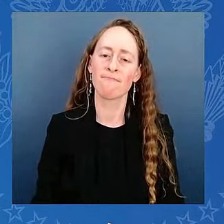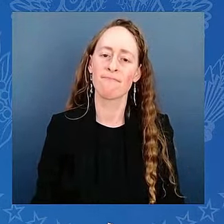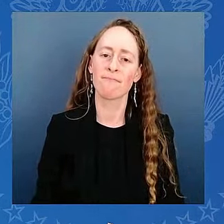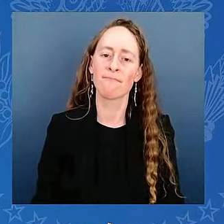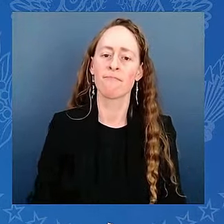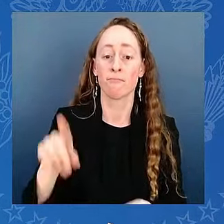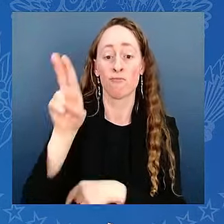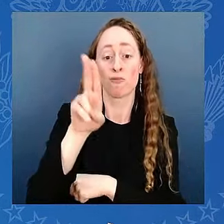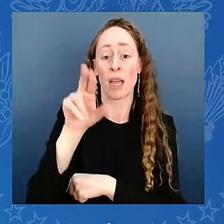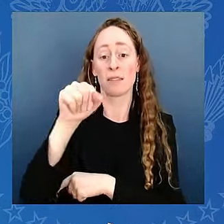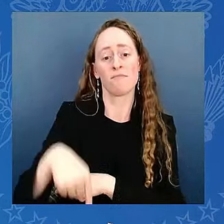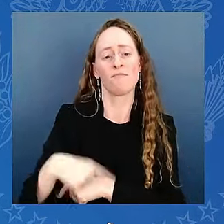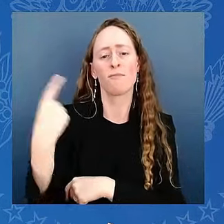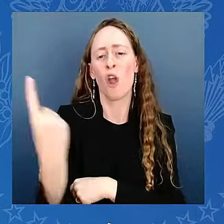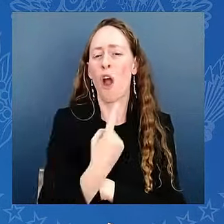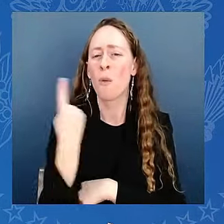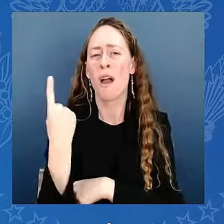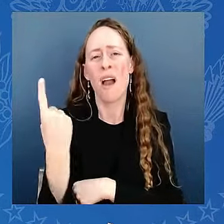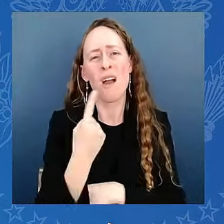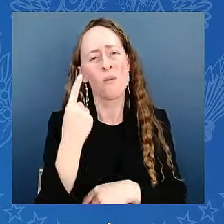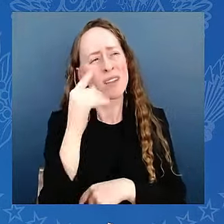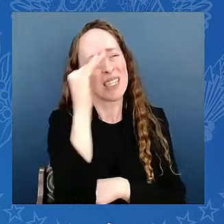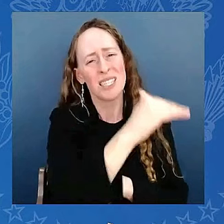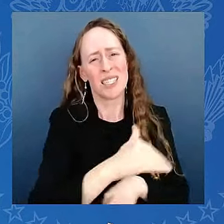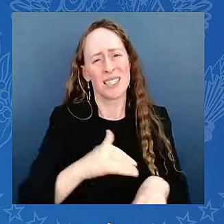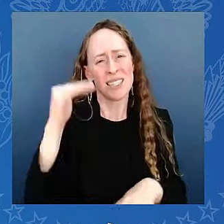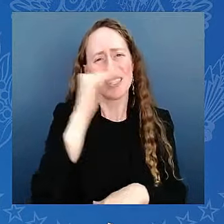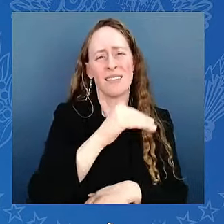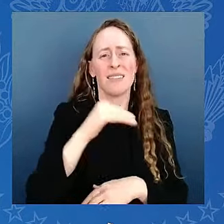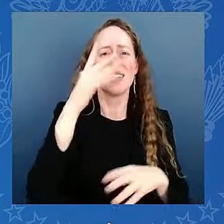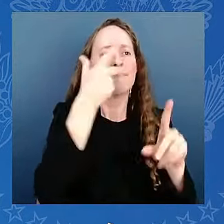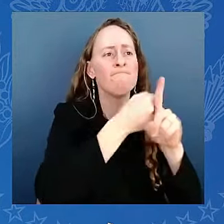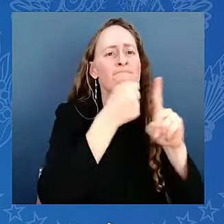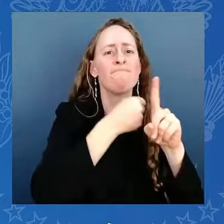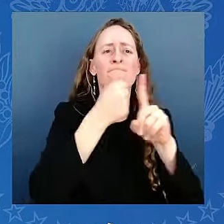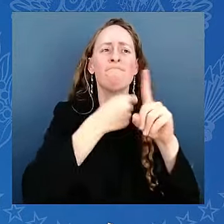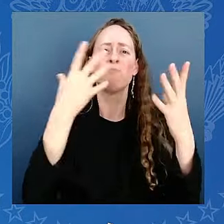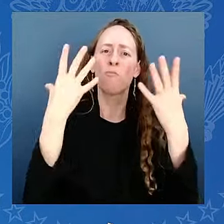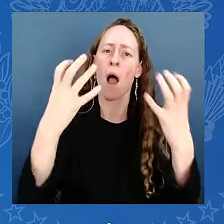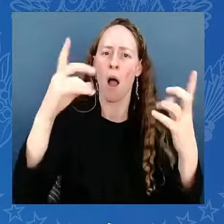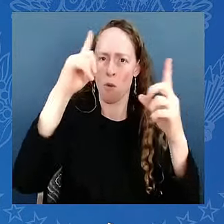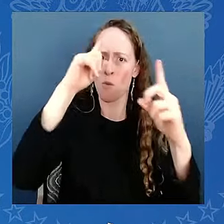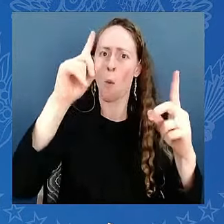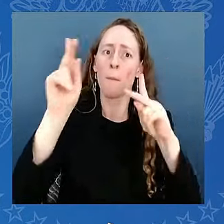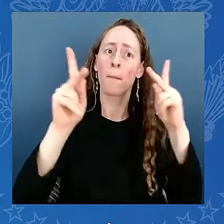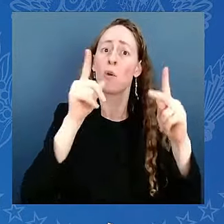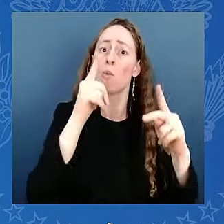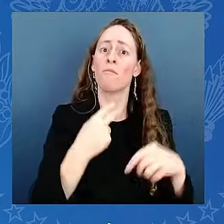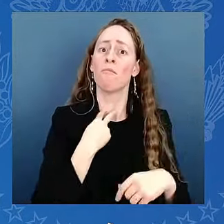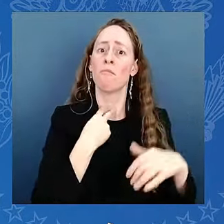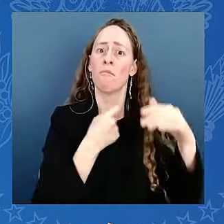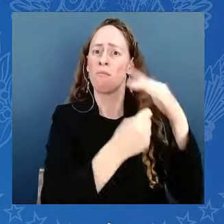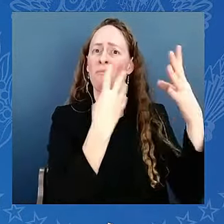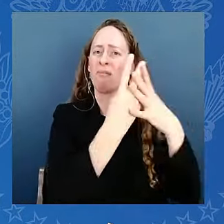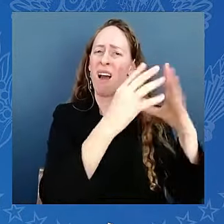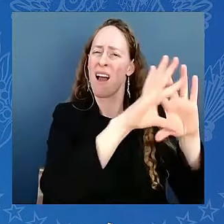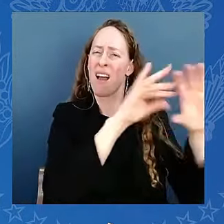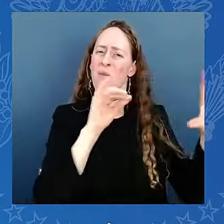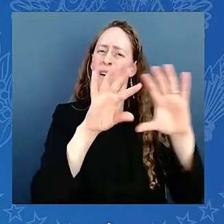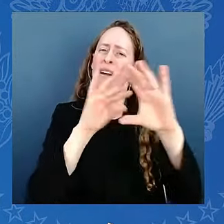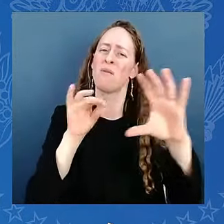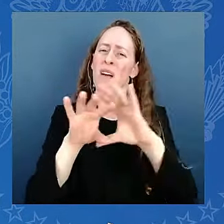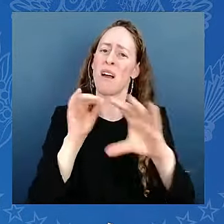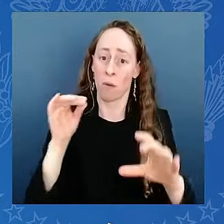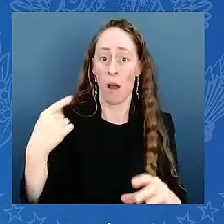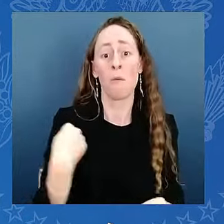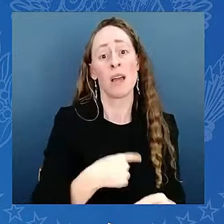are unjustly held around the world. It also says a lot about us that this deal includes the release of Russian political prisoners.